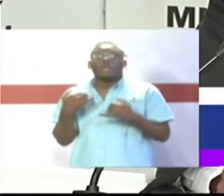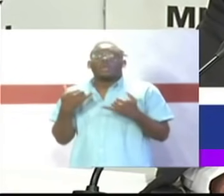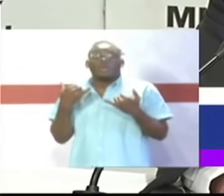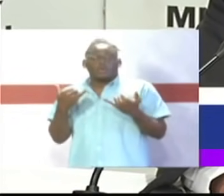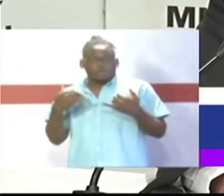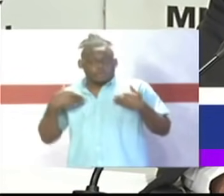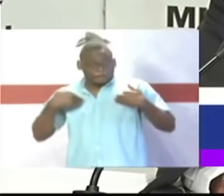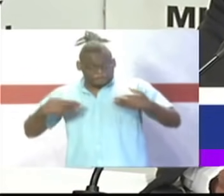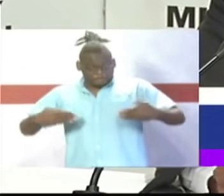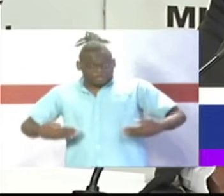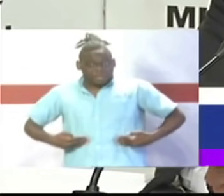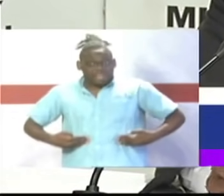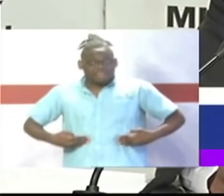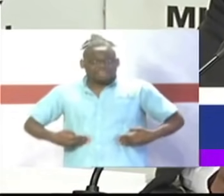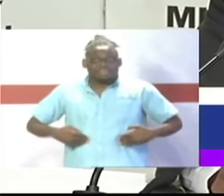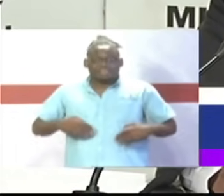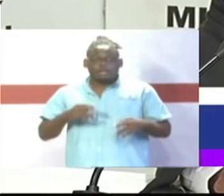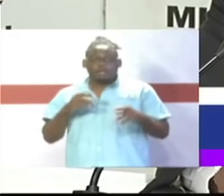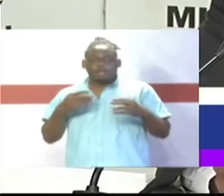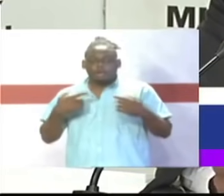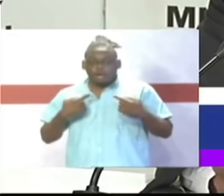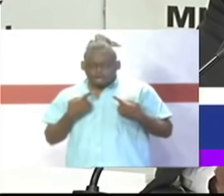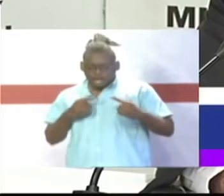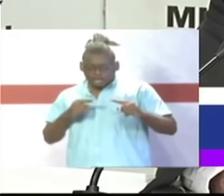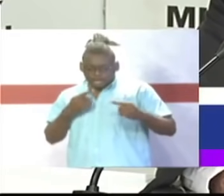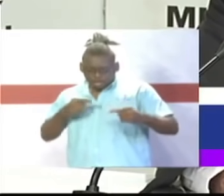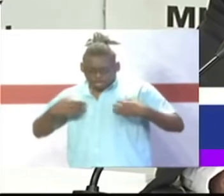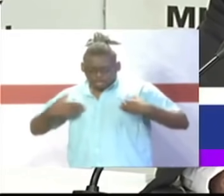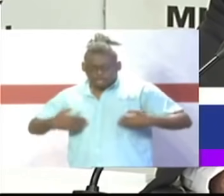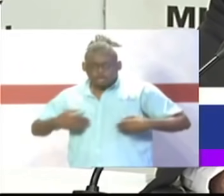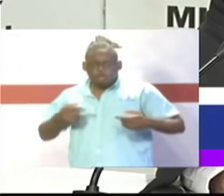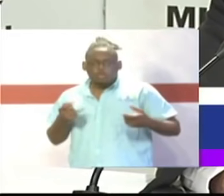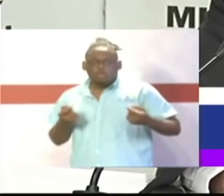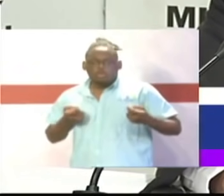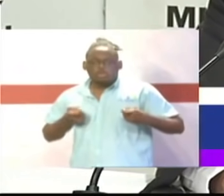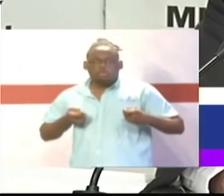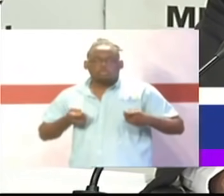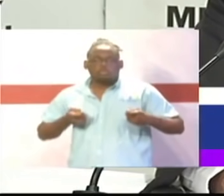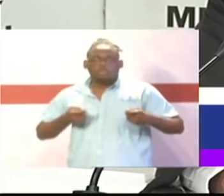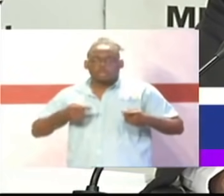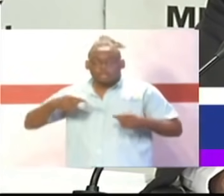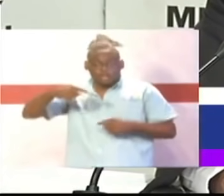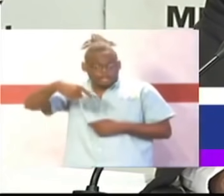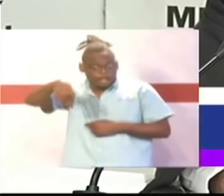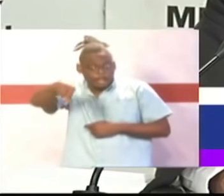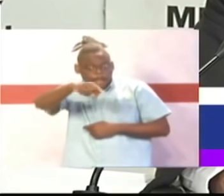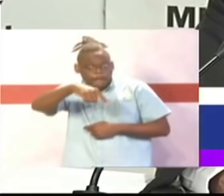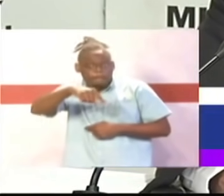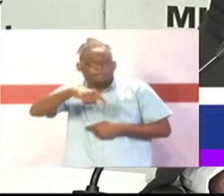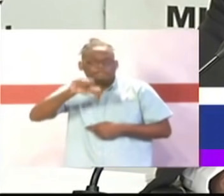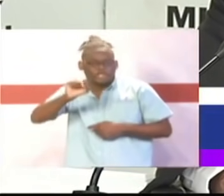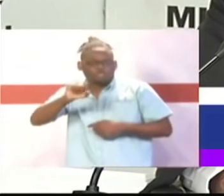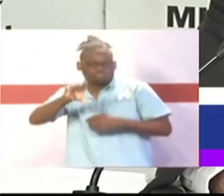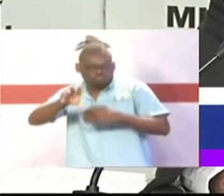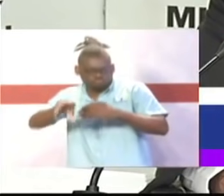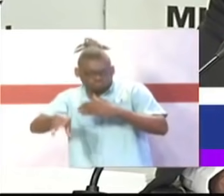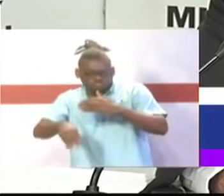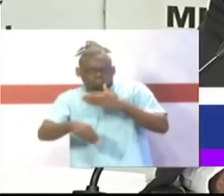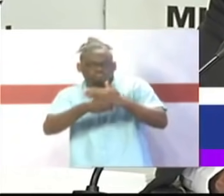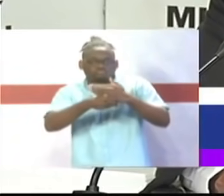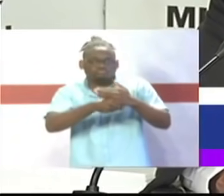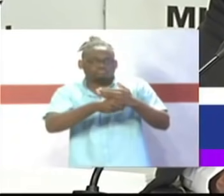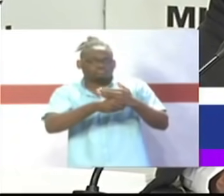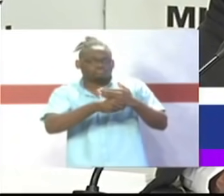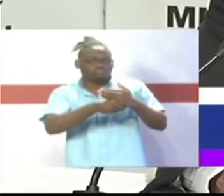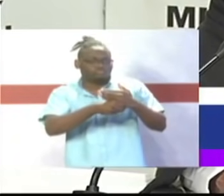So for someone who is otherwise well, under 60, receiving 2 Sinopharm, for example, they won't be needing